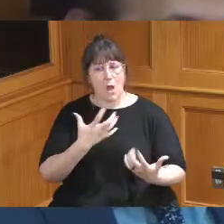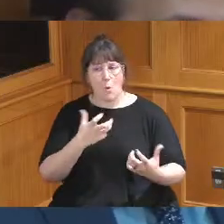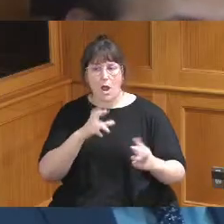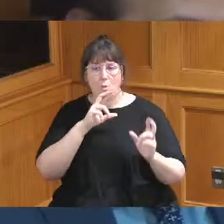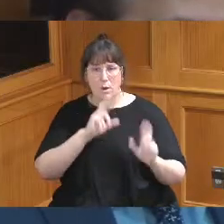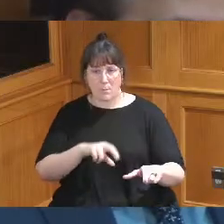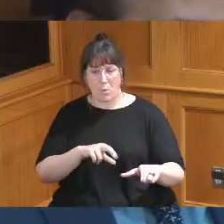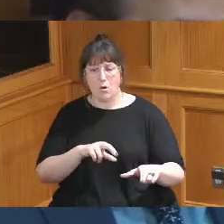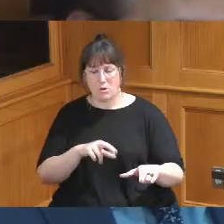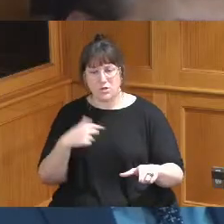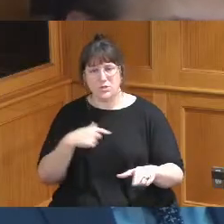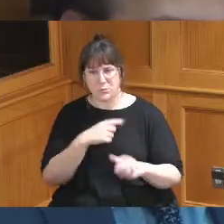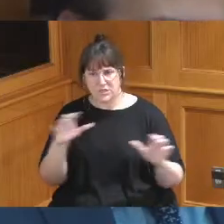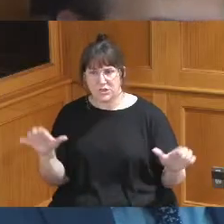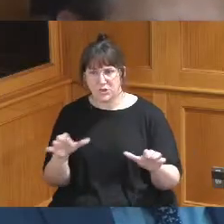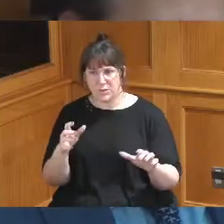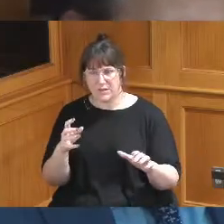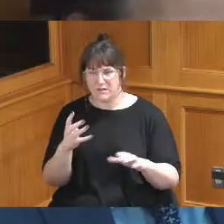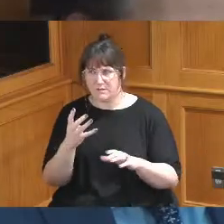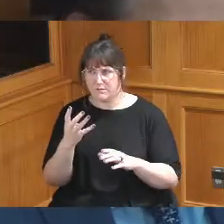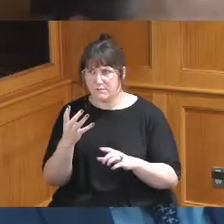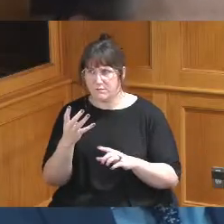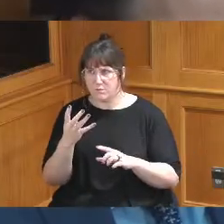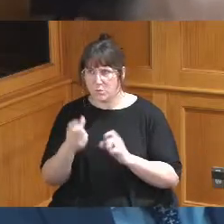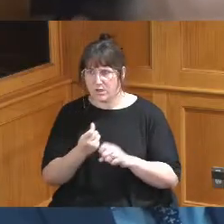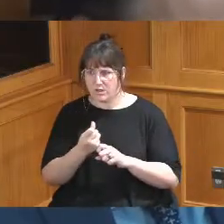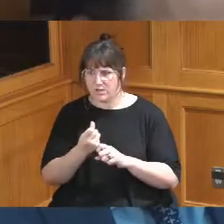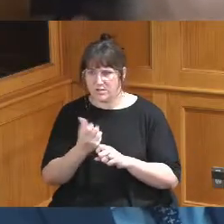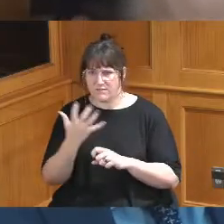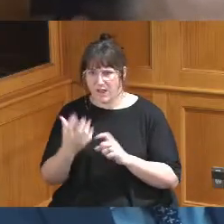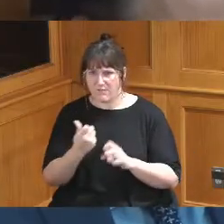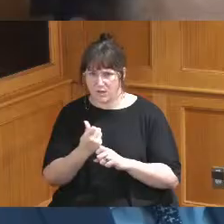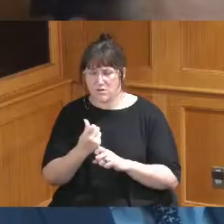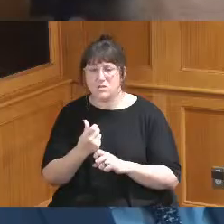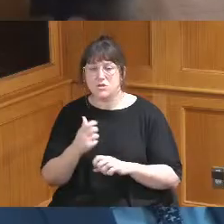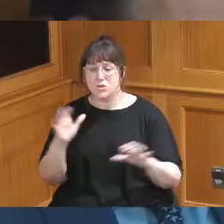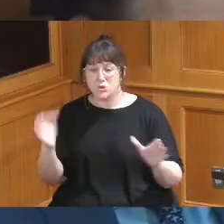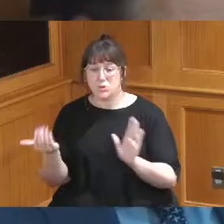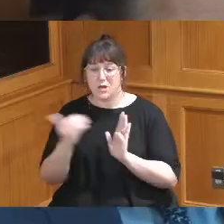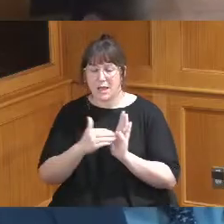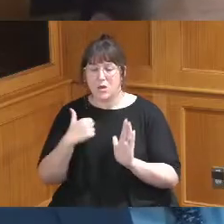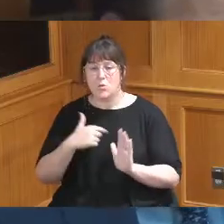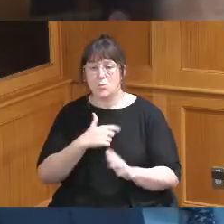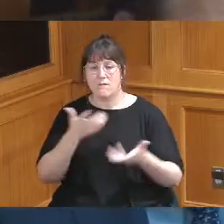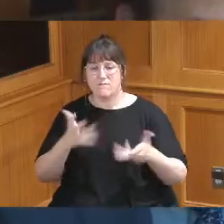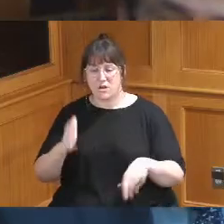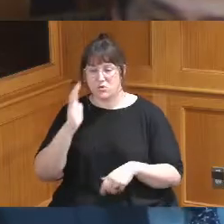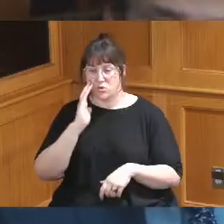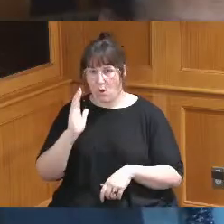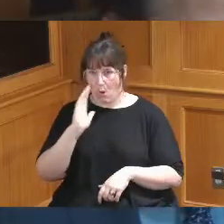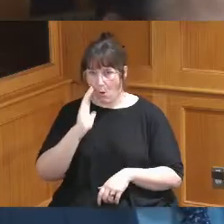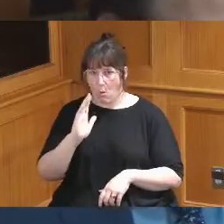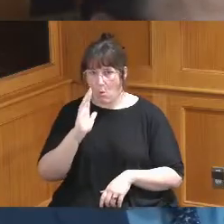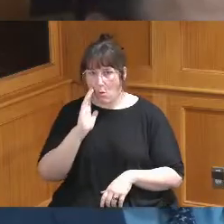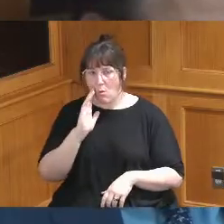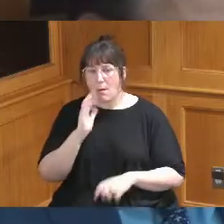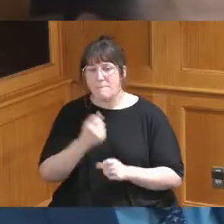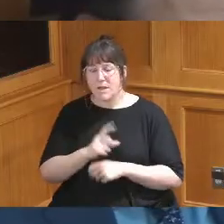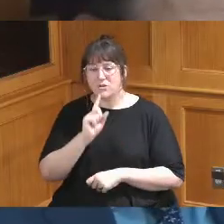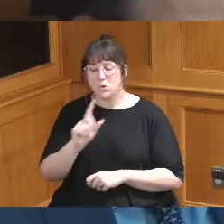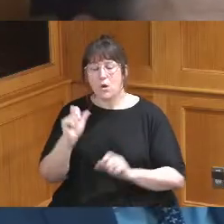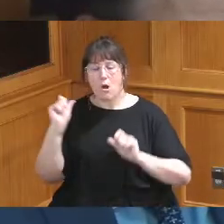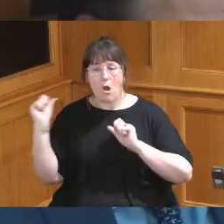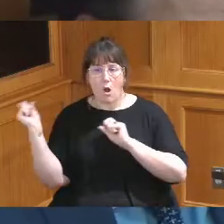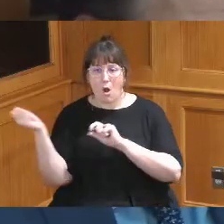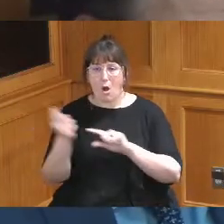again, because we do it every 4 years or 5 years, something like that, when we do it again, we'll know. I want to make sure that all banks